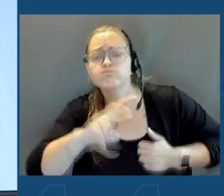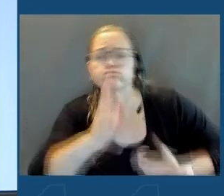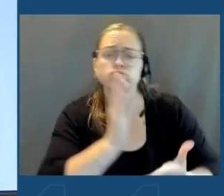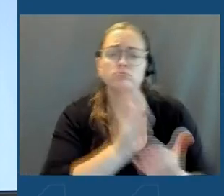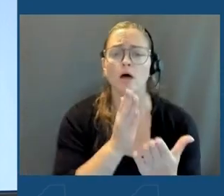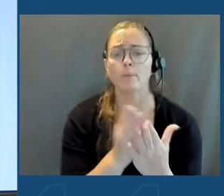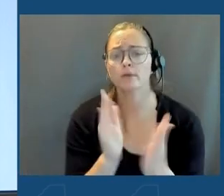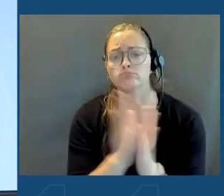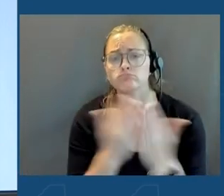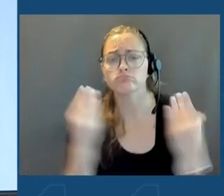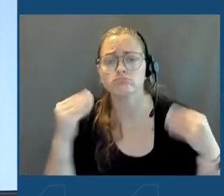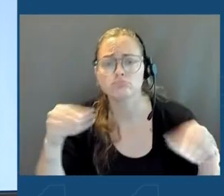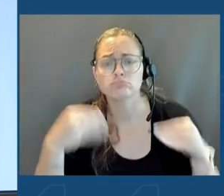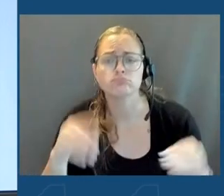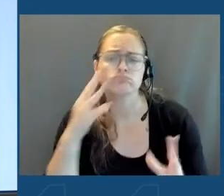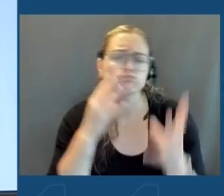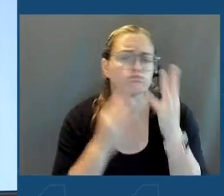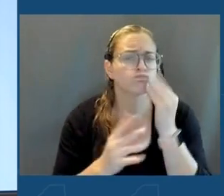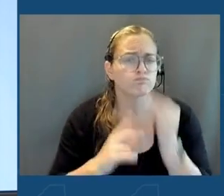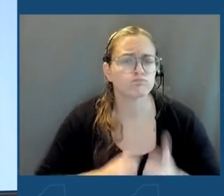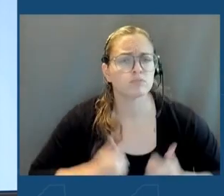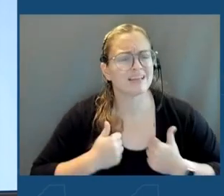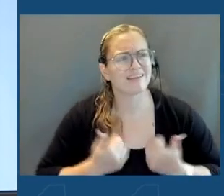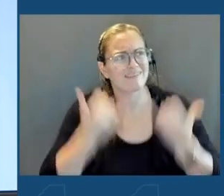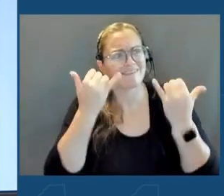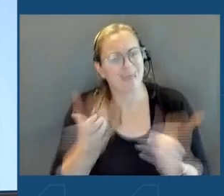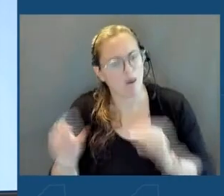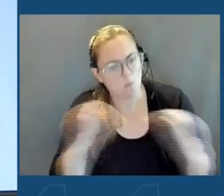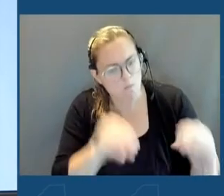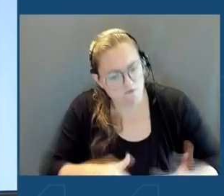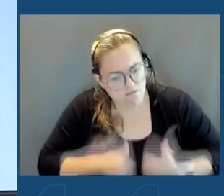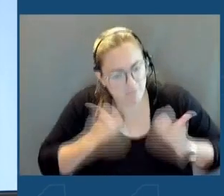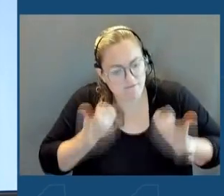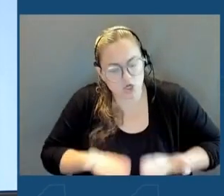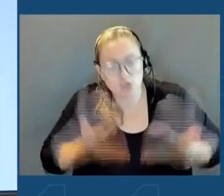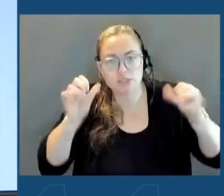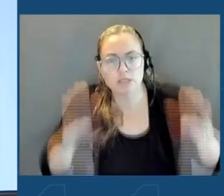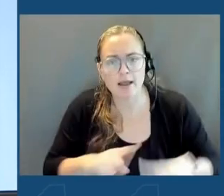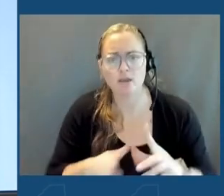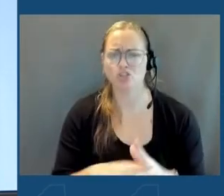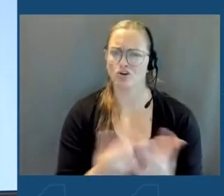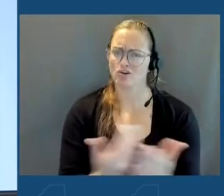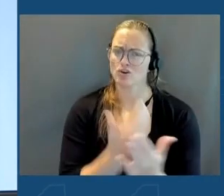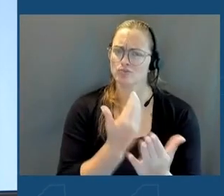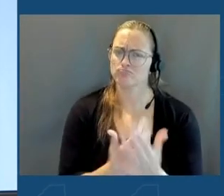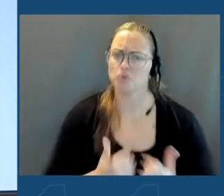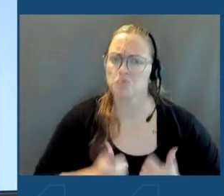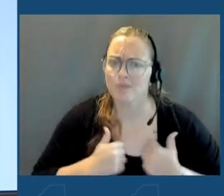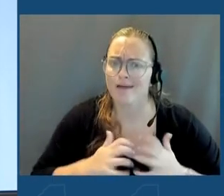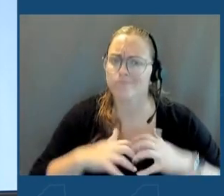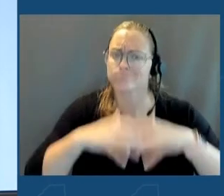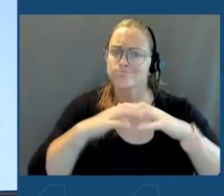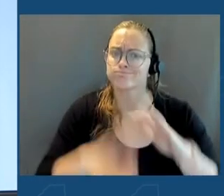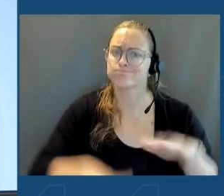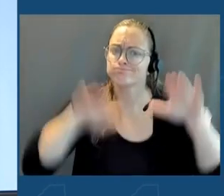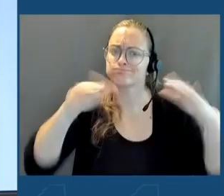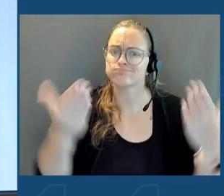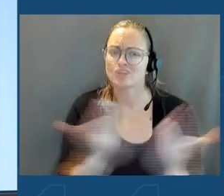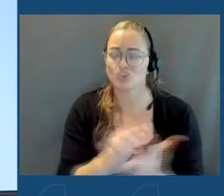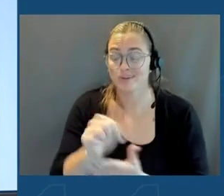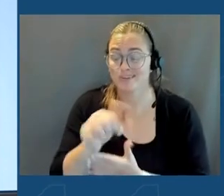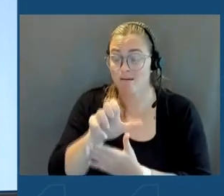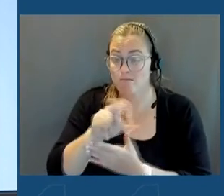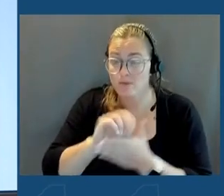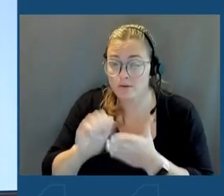and experiencing life. But they now can move here and start a new life. So our $10 million